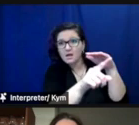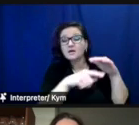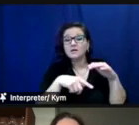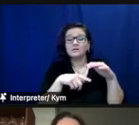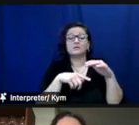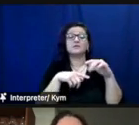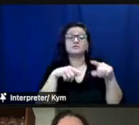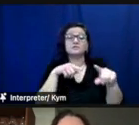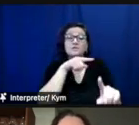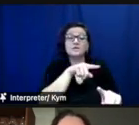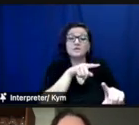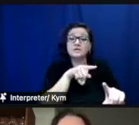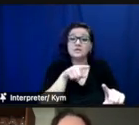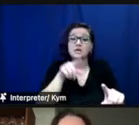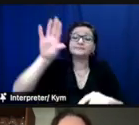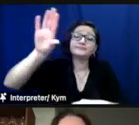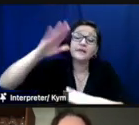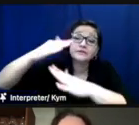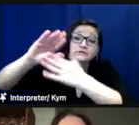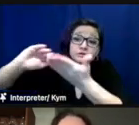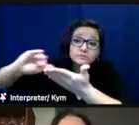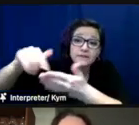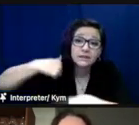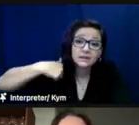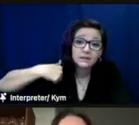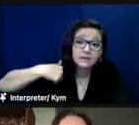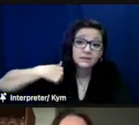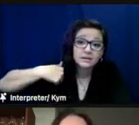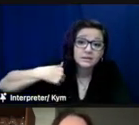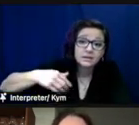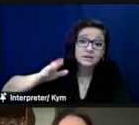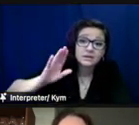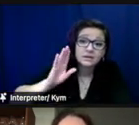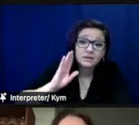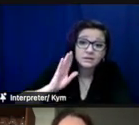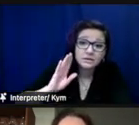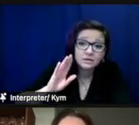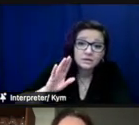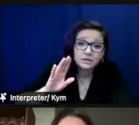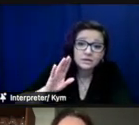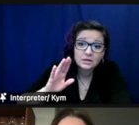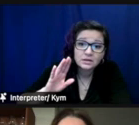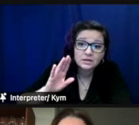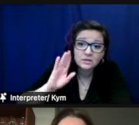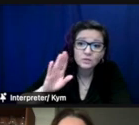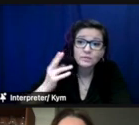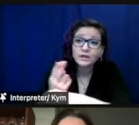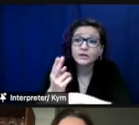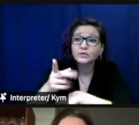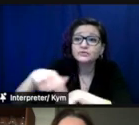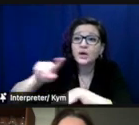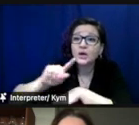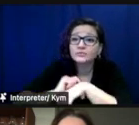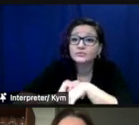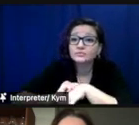people. Excuse me. Yeah? Are we going to these two? Are we going to what? Please.